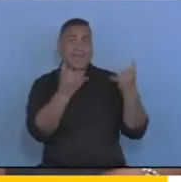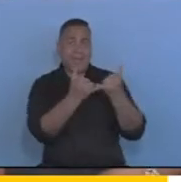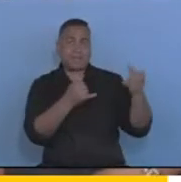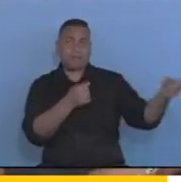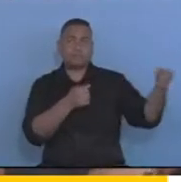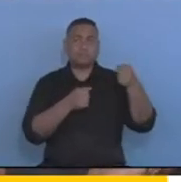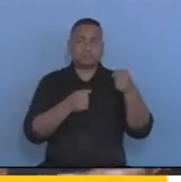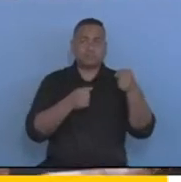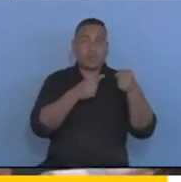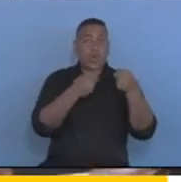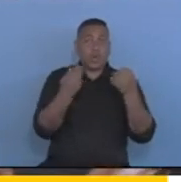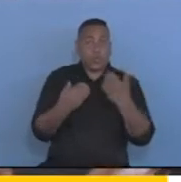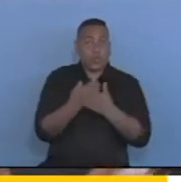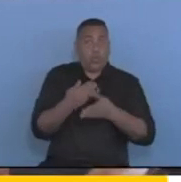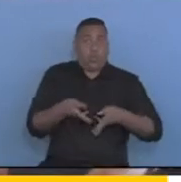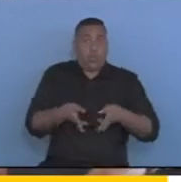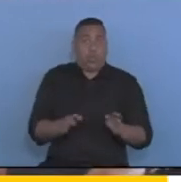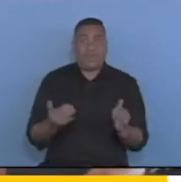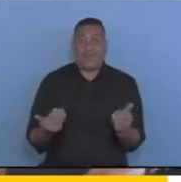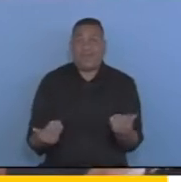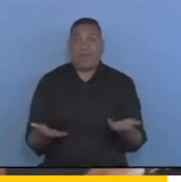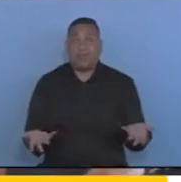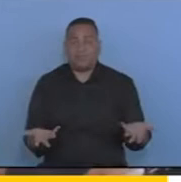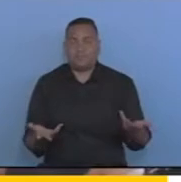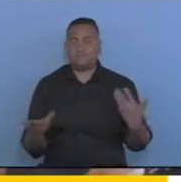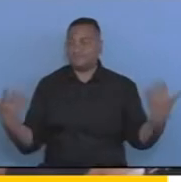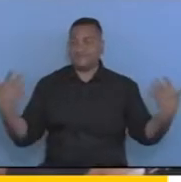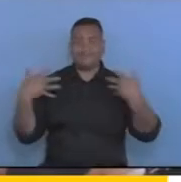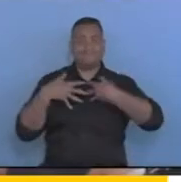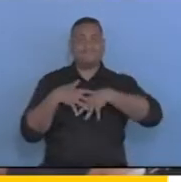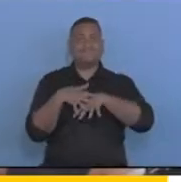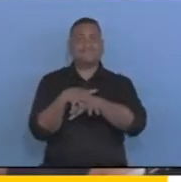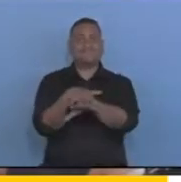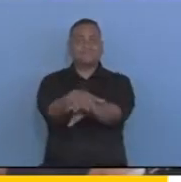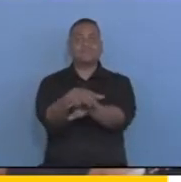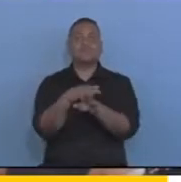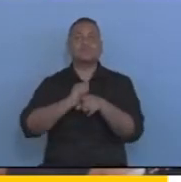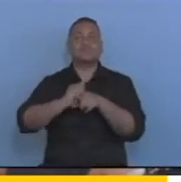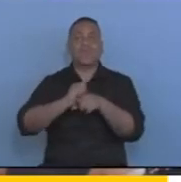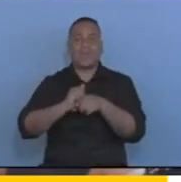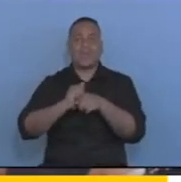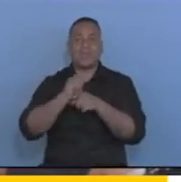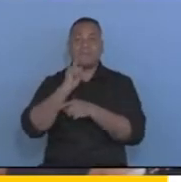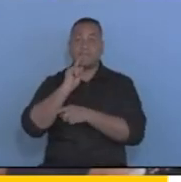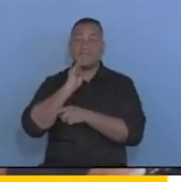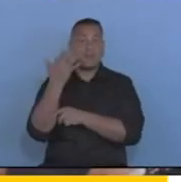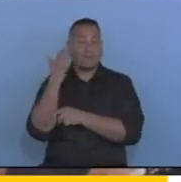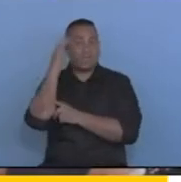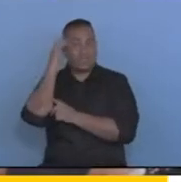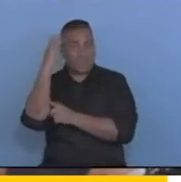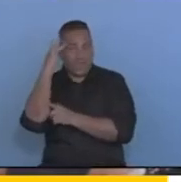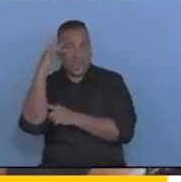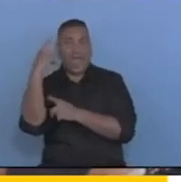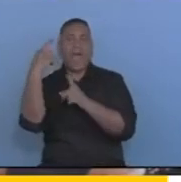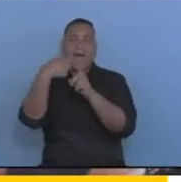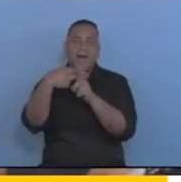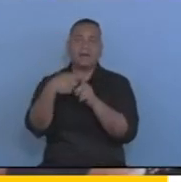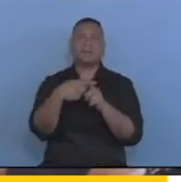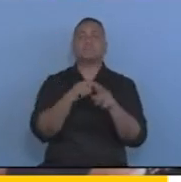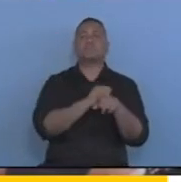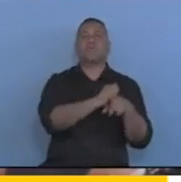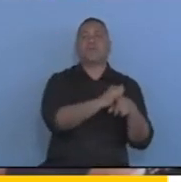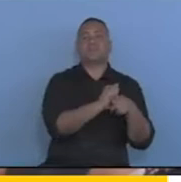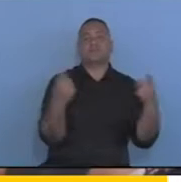be an integrated training, meaning that theory and practical will happen together. Oh,